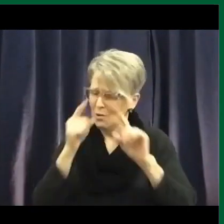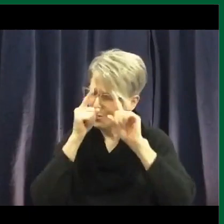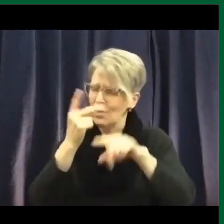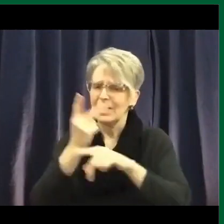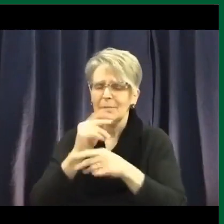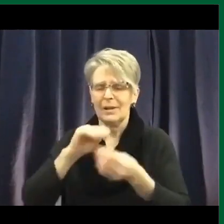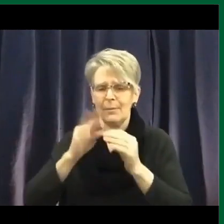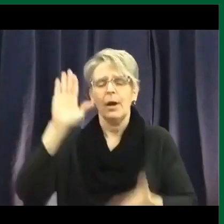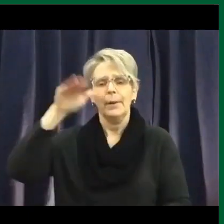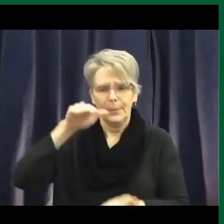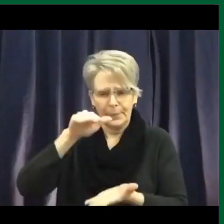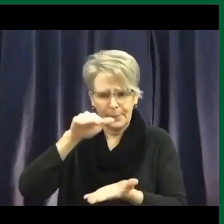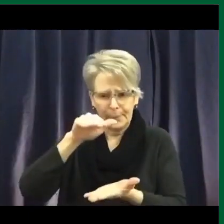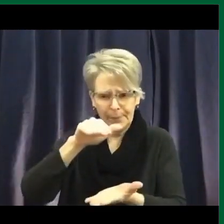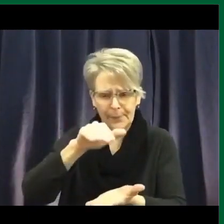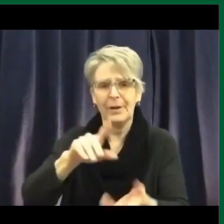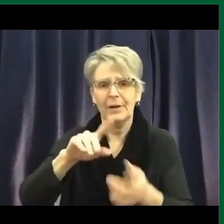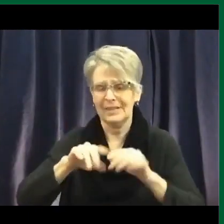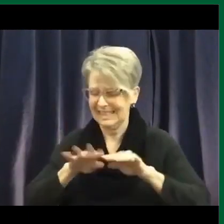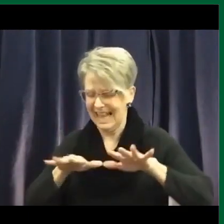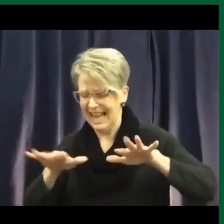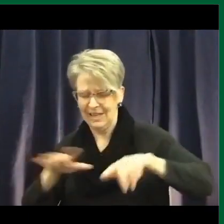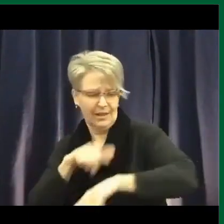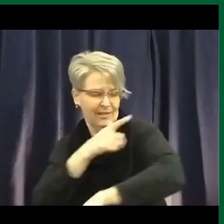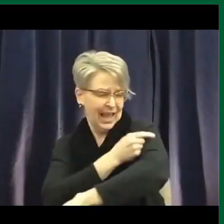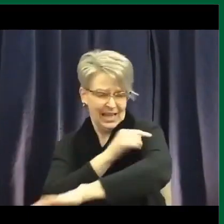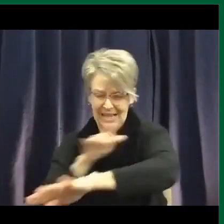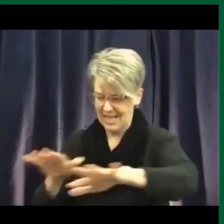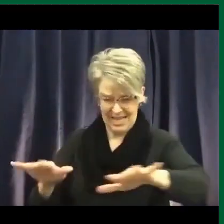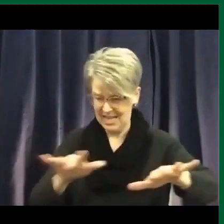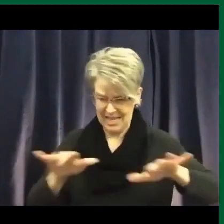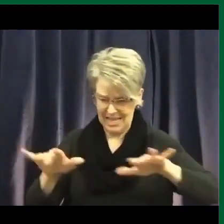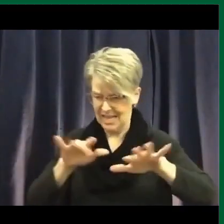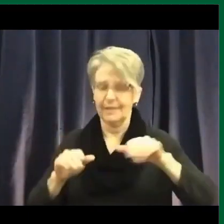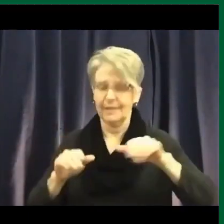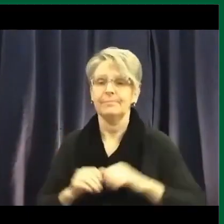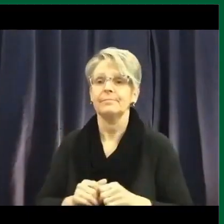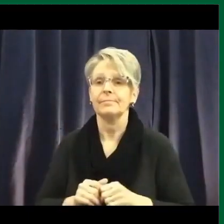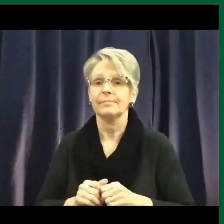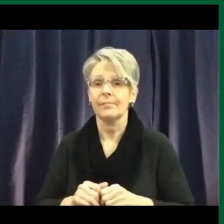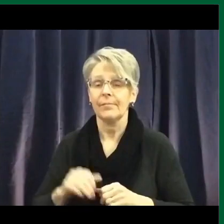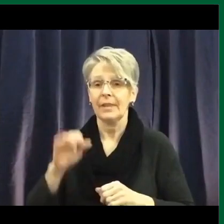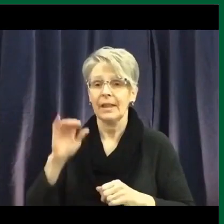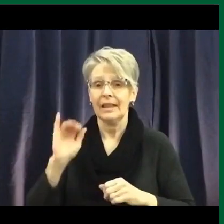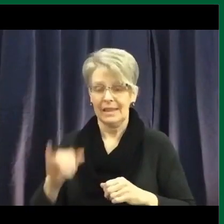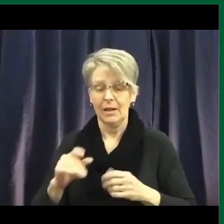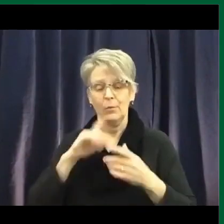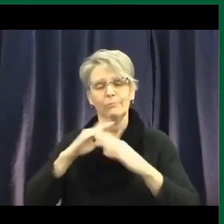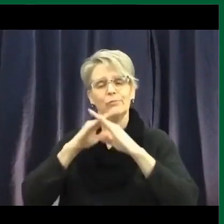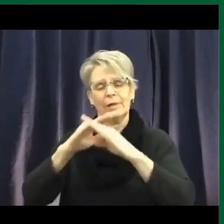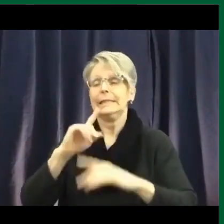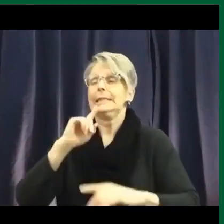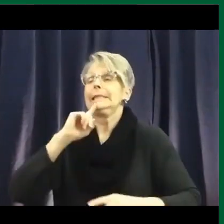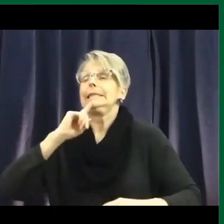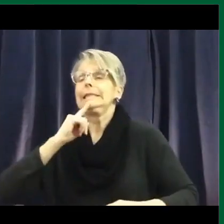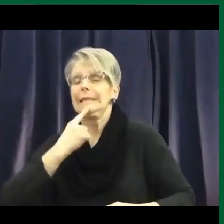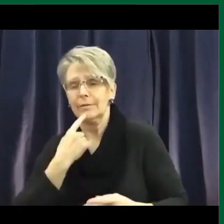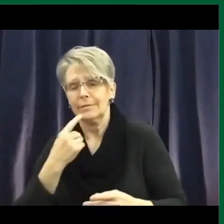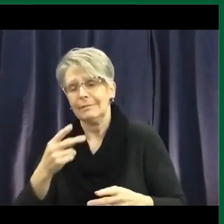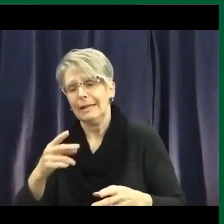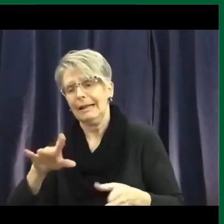till all of us are vaccinated. While approved vaccines are preventing the most serious outcomes, we have to remember that it takes